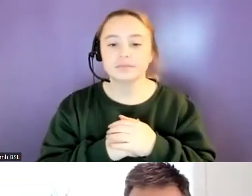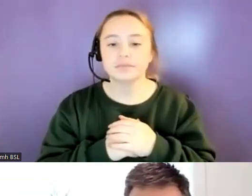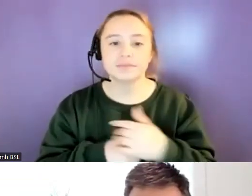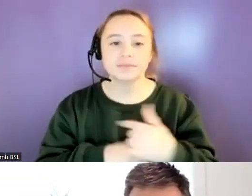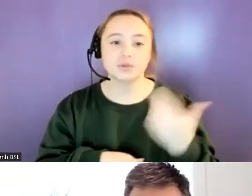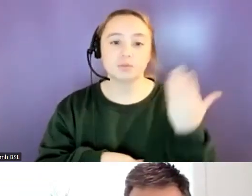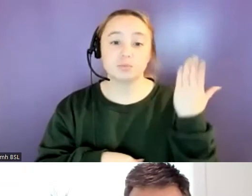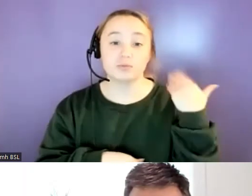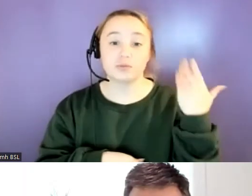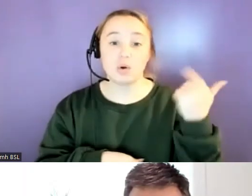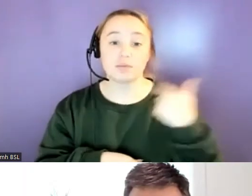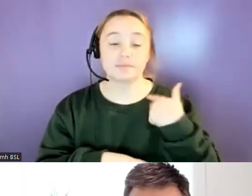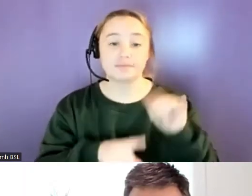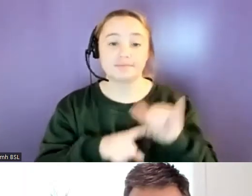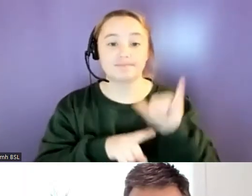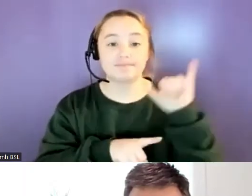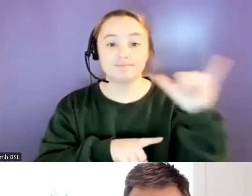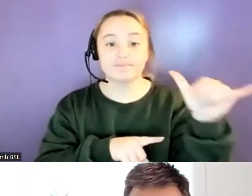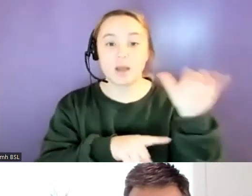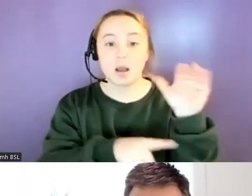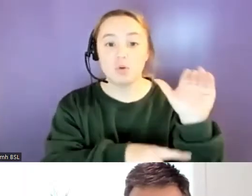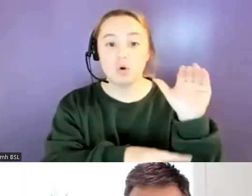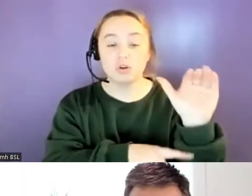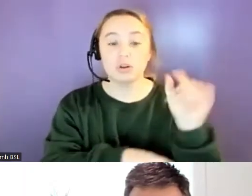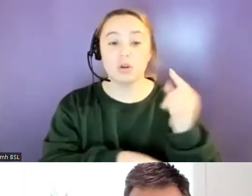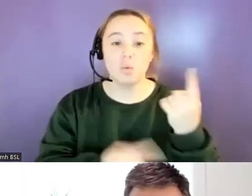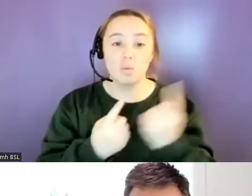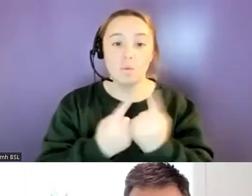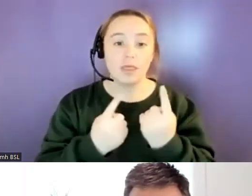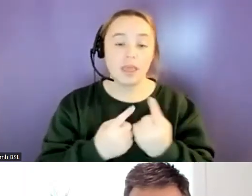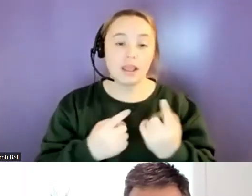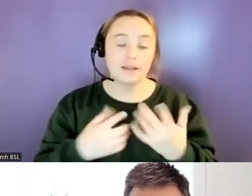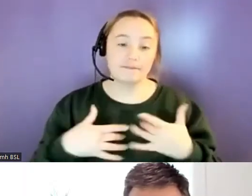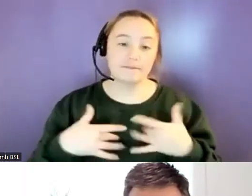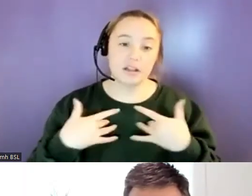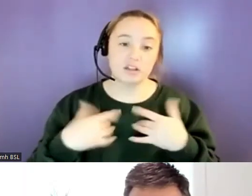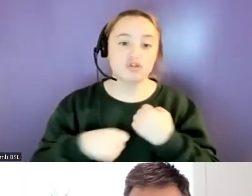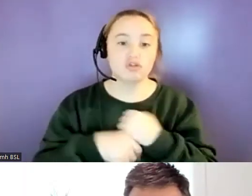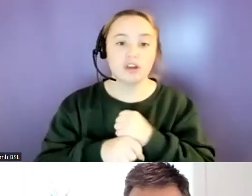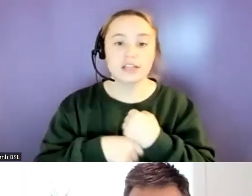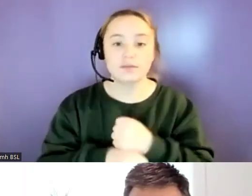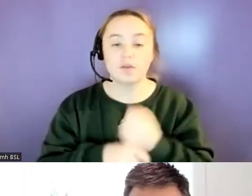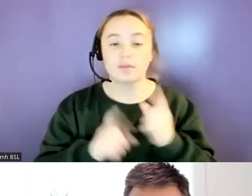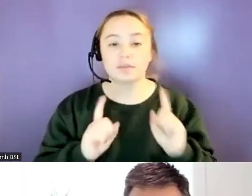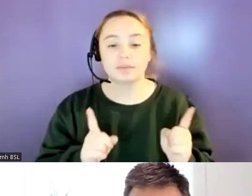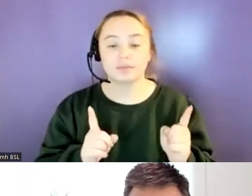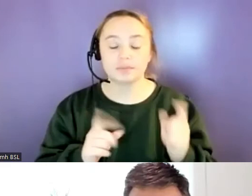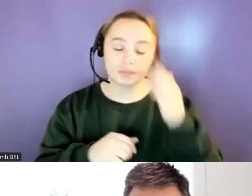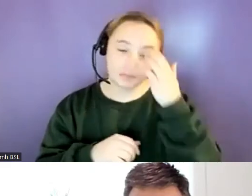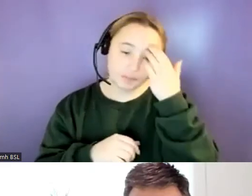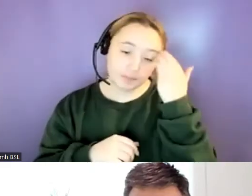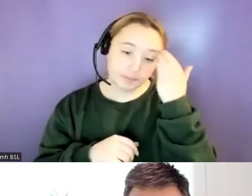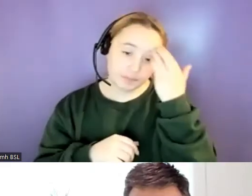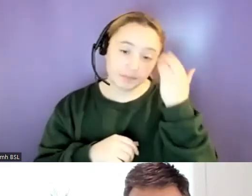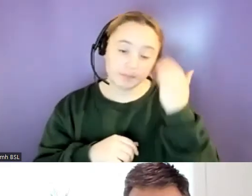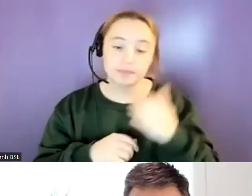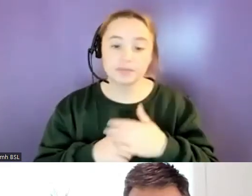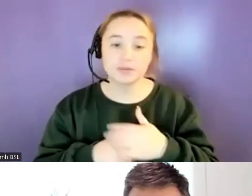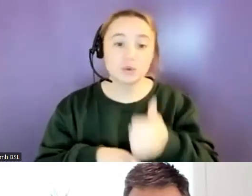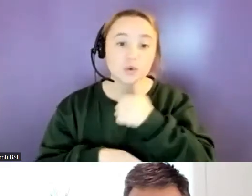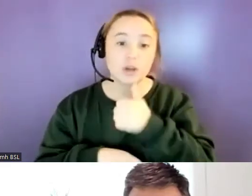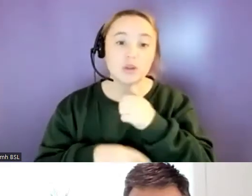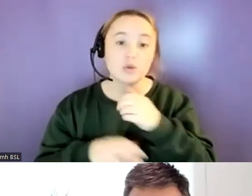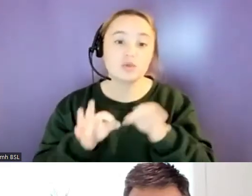abroad, one thing that I found pretty stressful is the fact I walk with a long